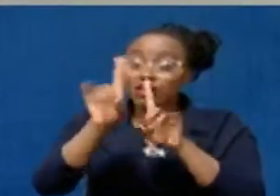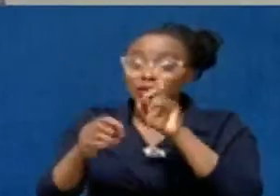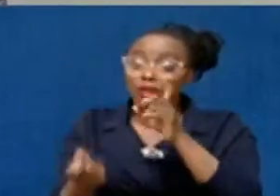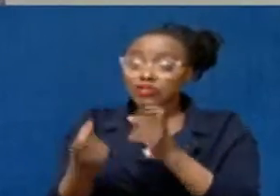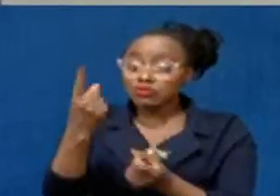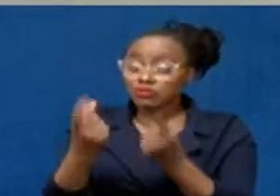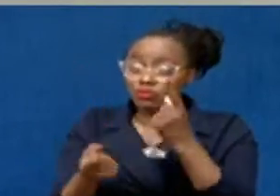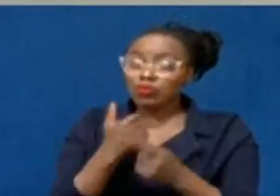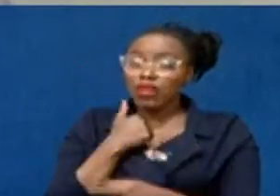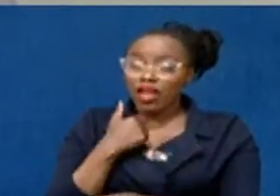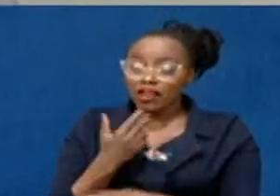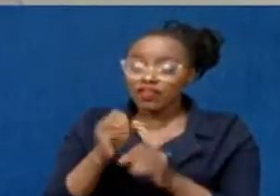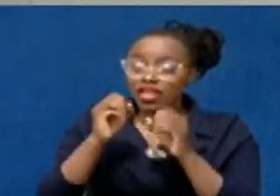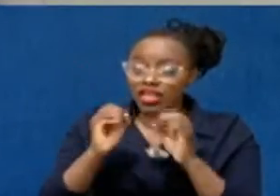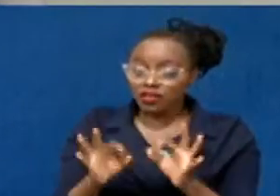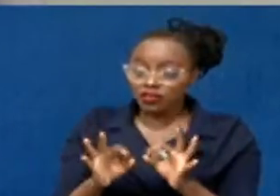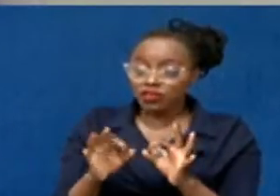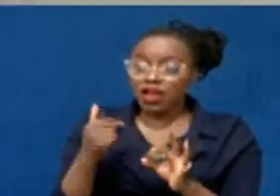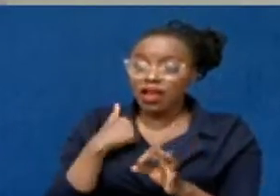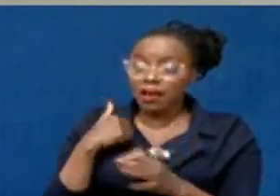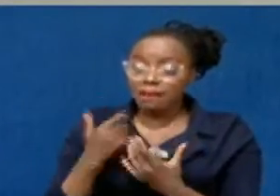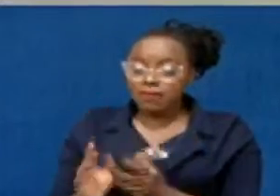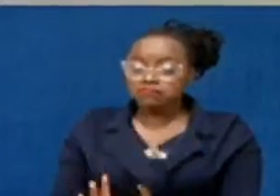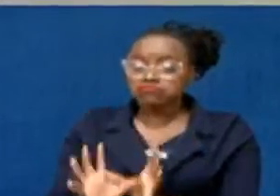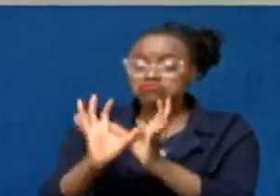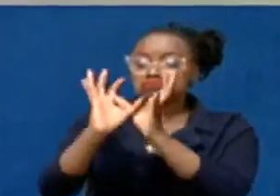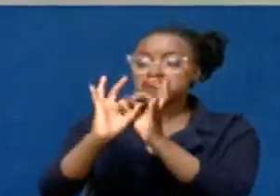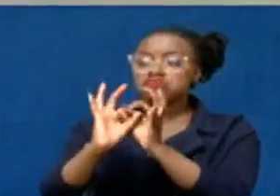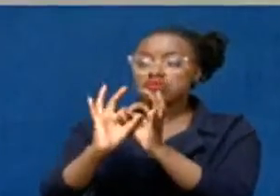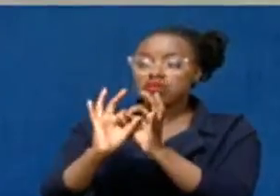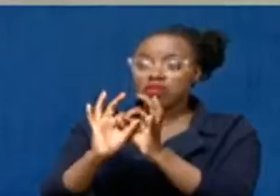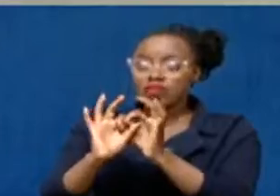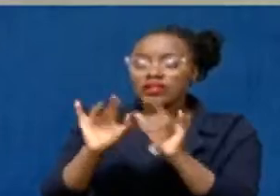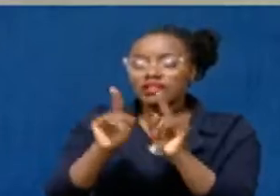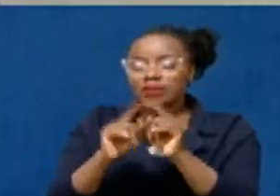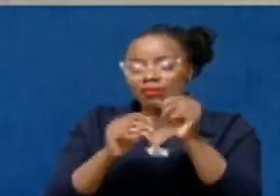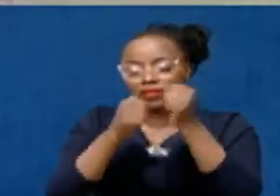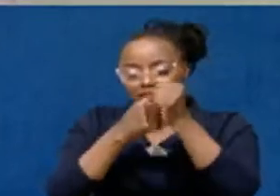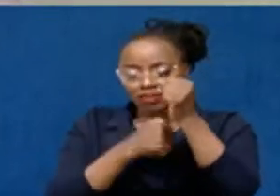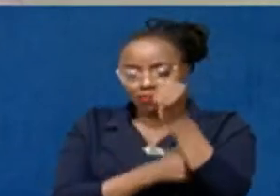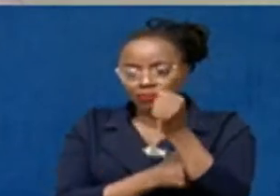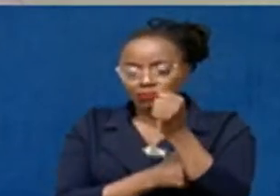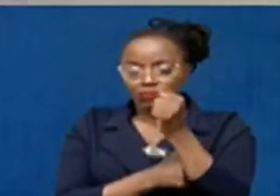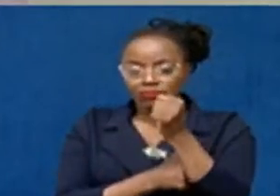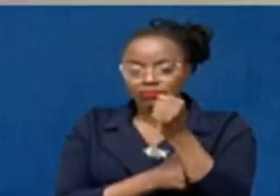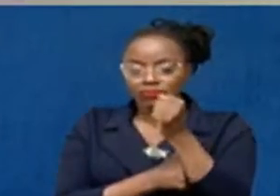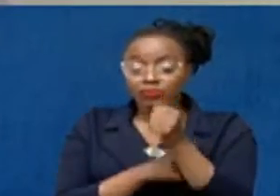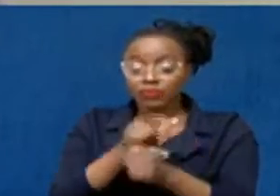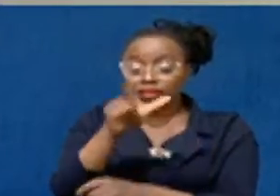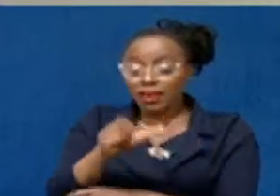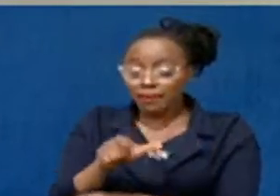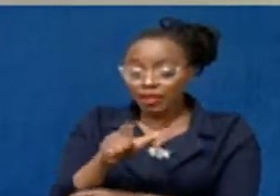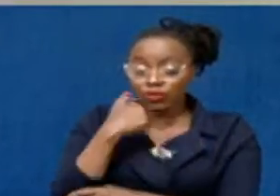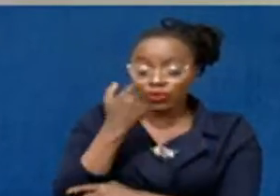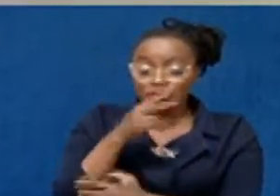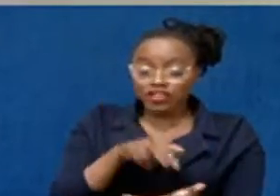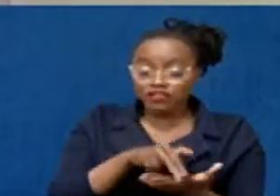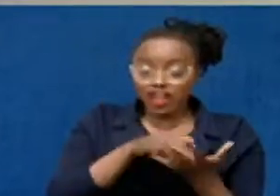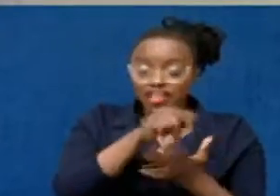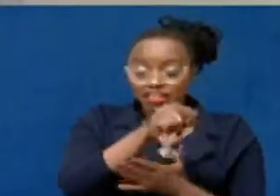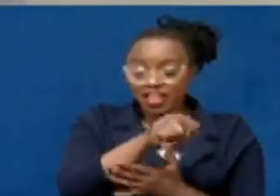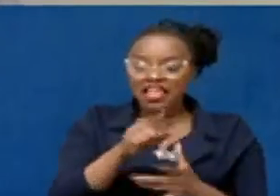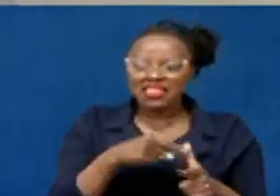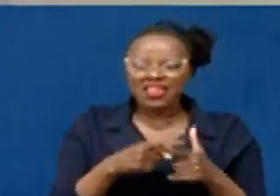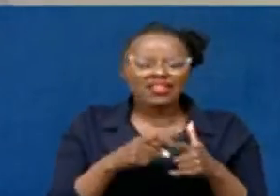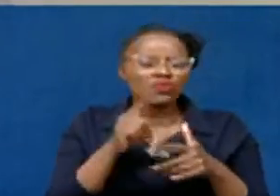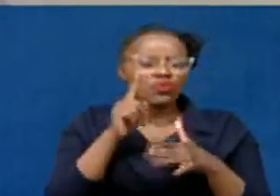emerge. Number one, if I'm relinquishing my bid in support of aspirant A or aspirant B, what do I get in